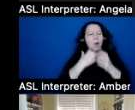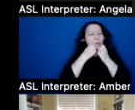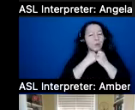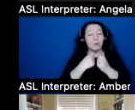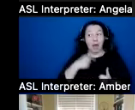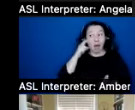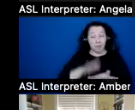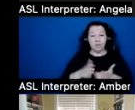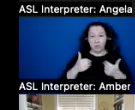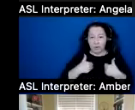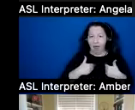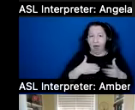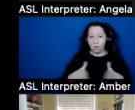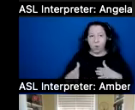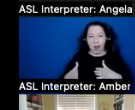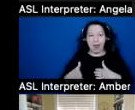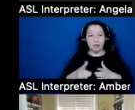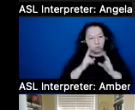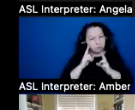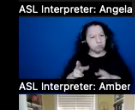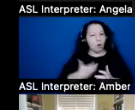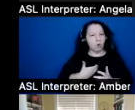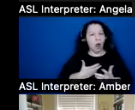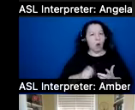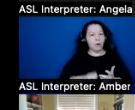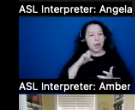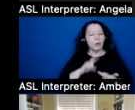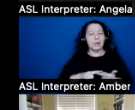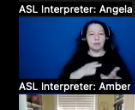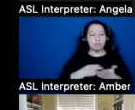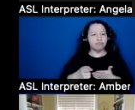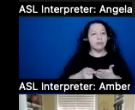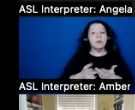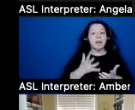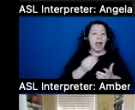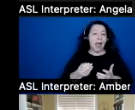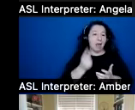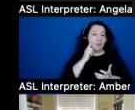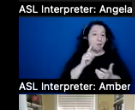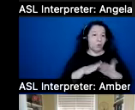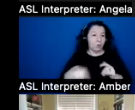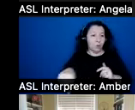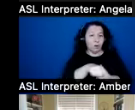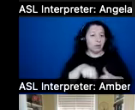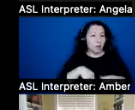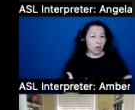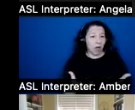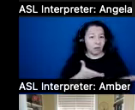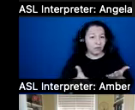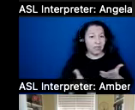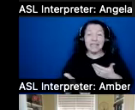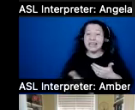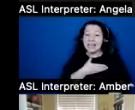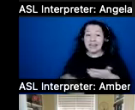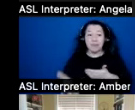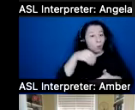integrity, to hold the integrity of the community that you serve, even within systems that may seem